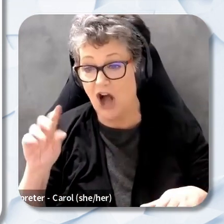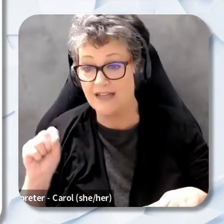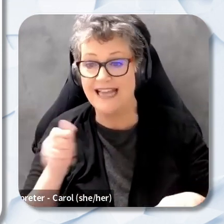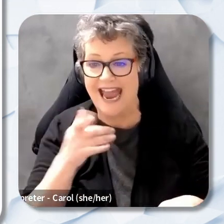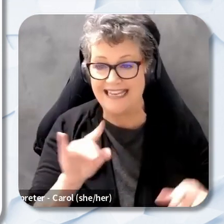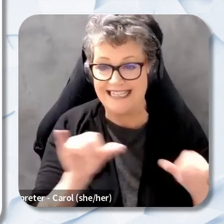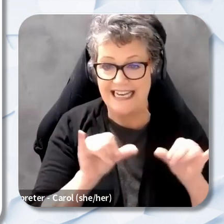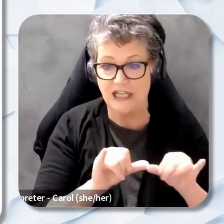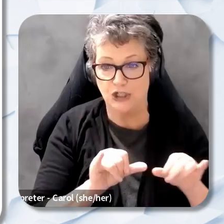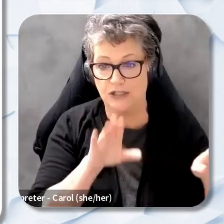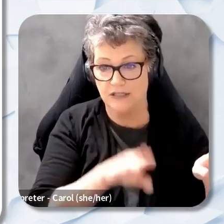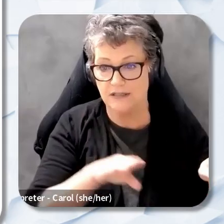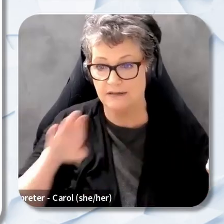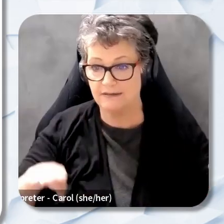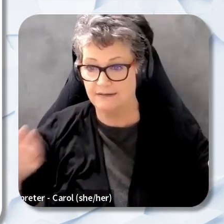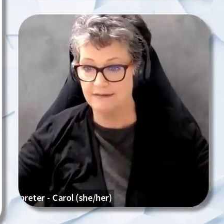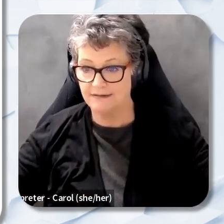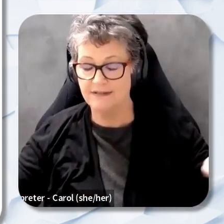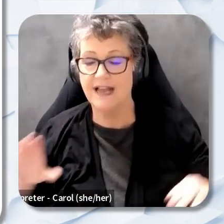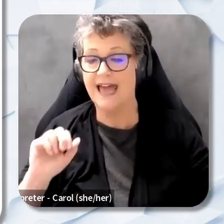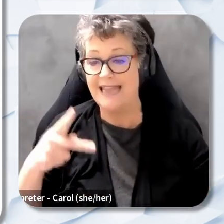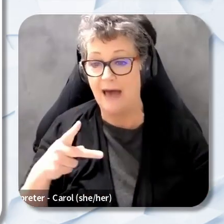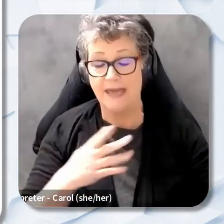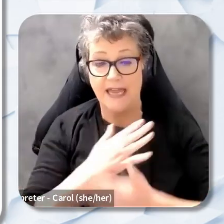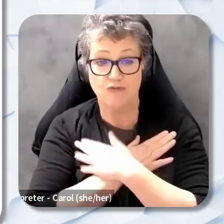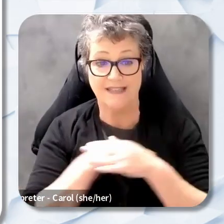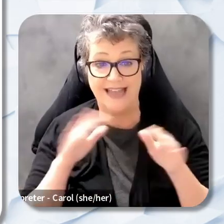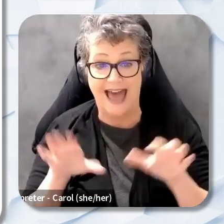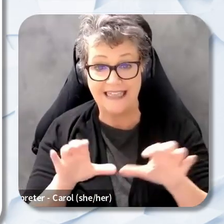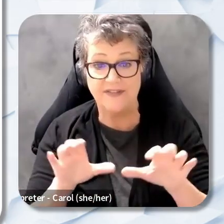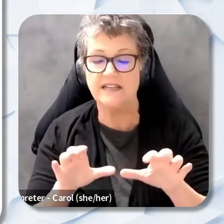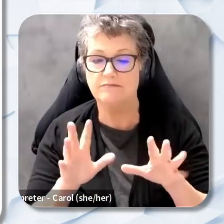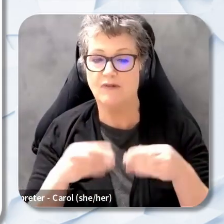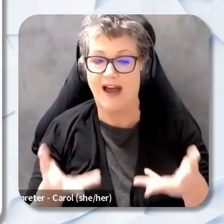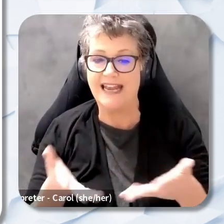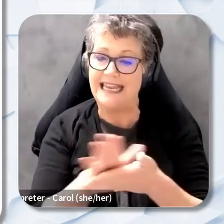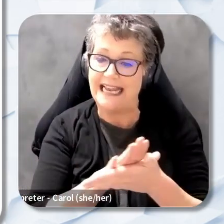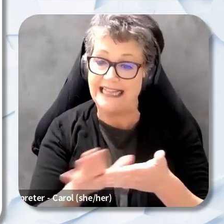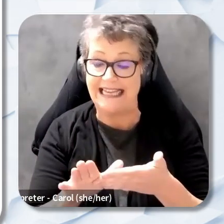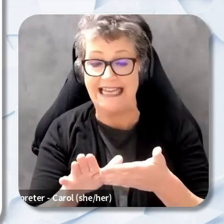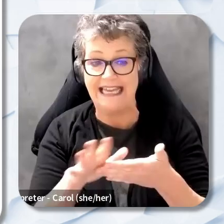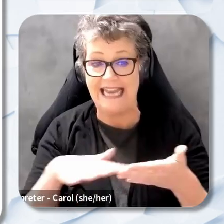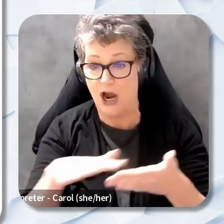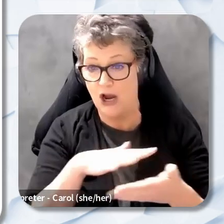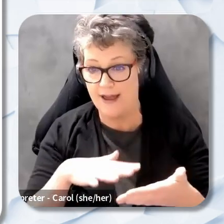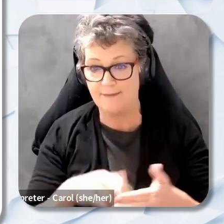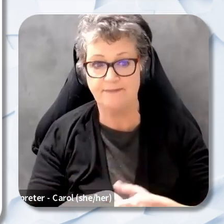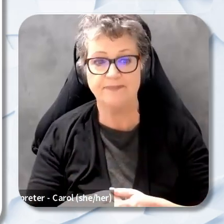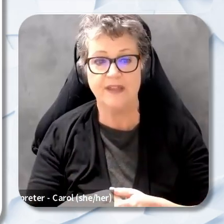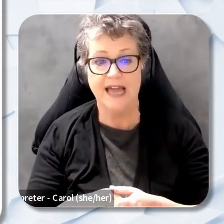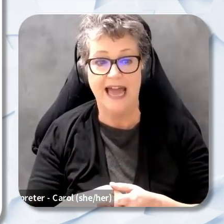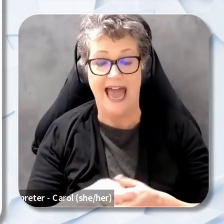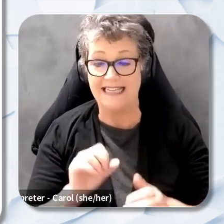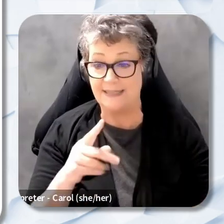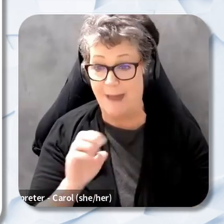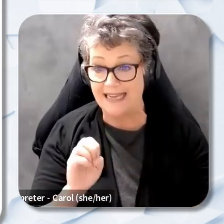apart. Napping and rest activities must be provided in a clean and sanitary manner, and space